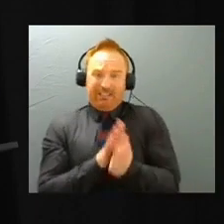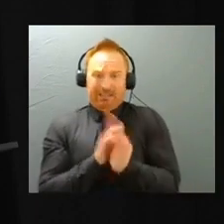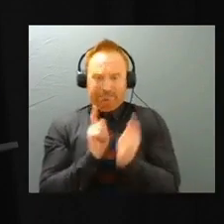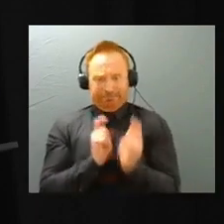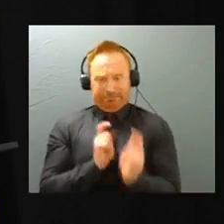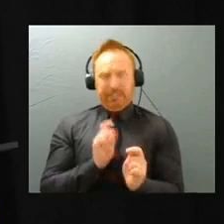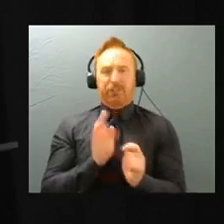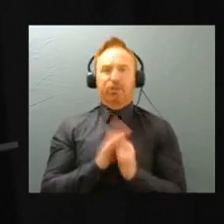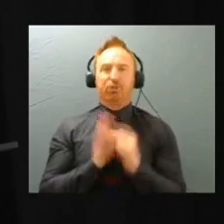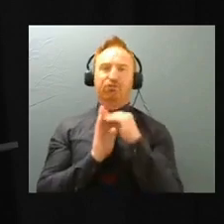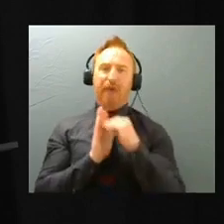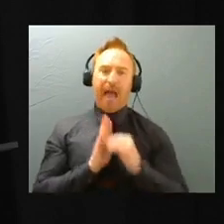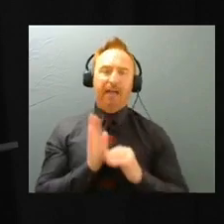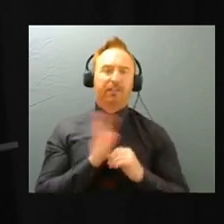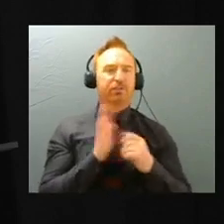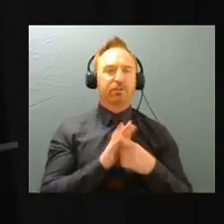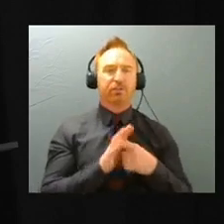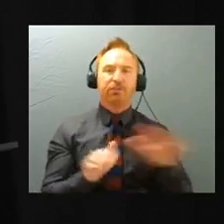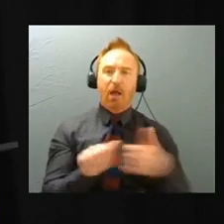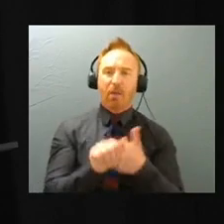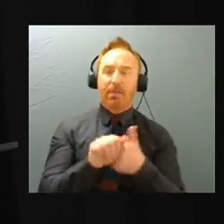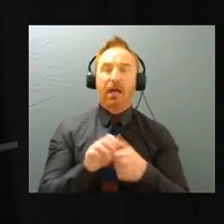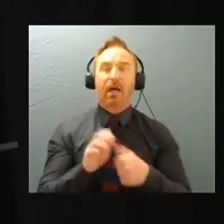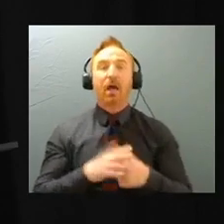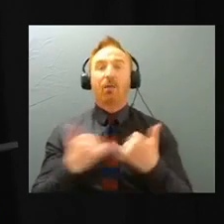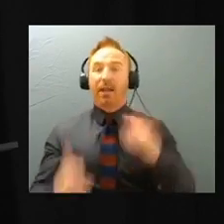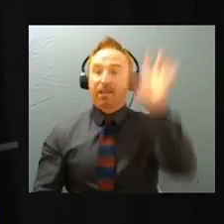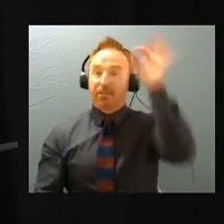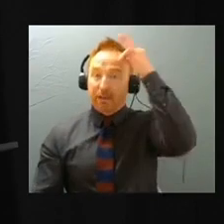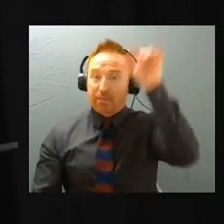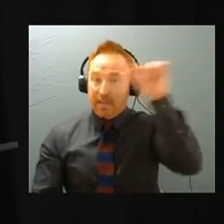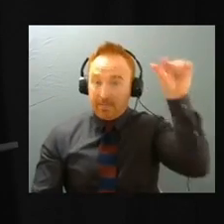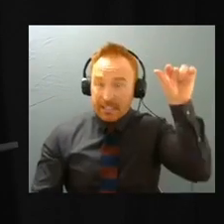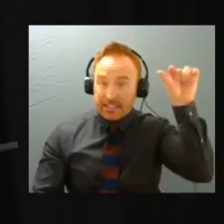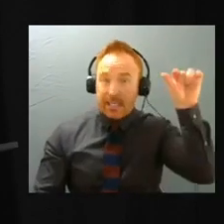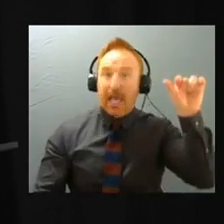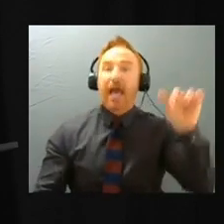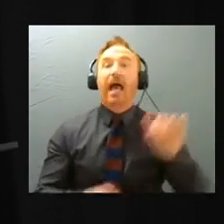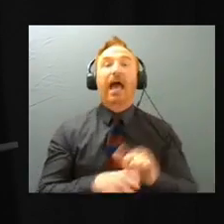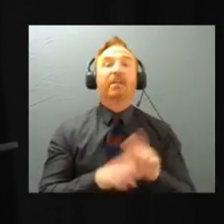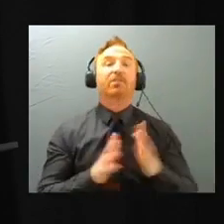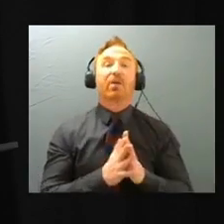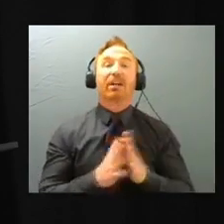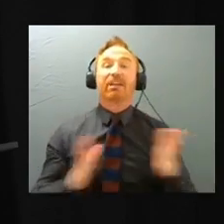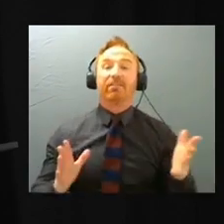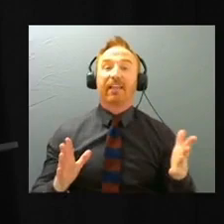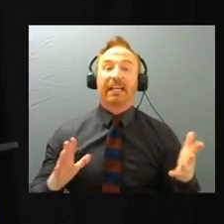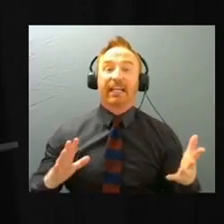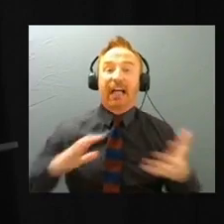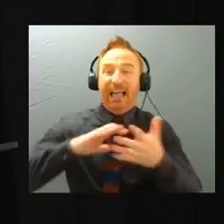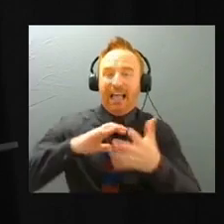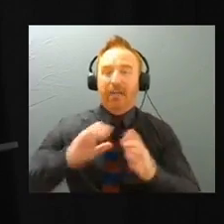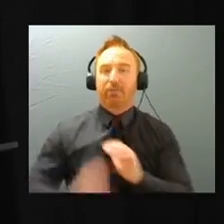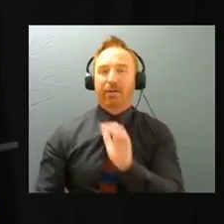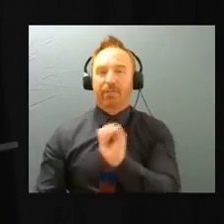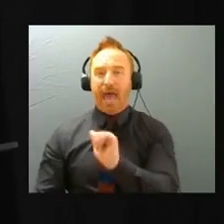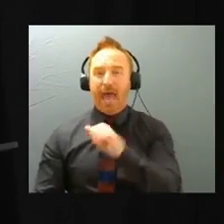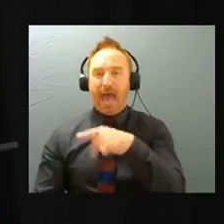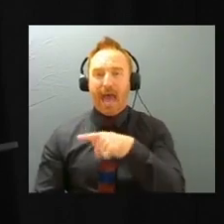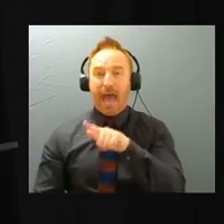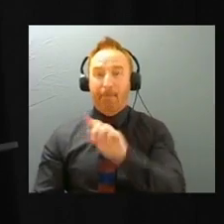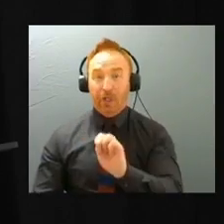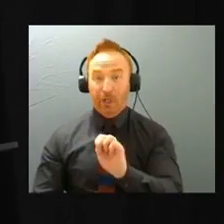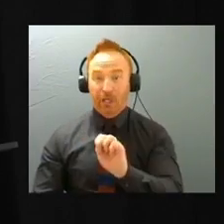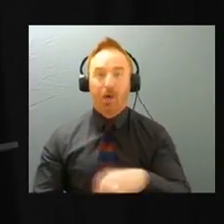There's a conversation on a federal basis right now. The federal government's working with Apple and Google to come up with some solution for an app